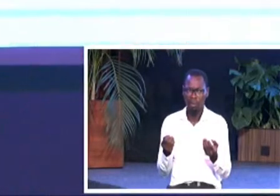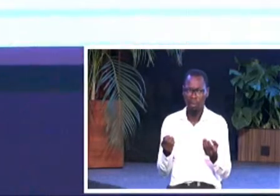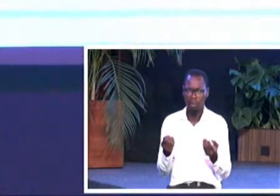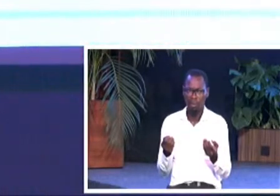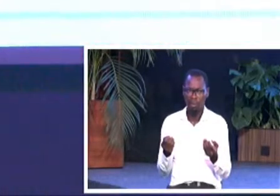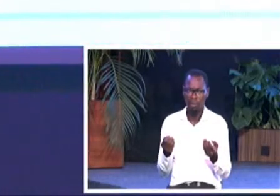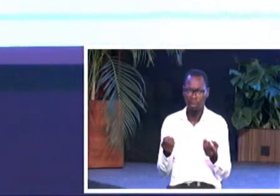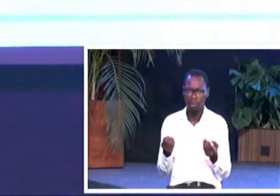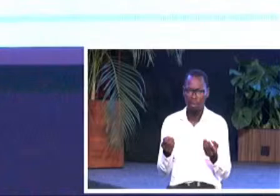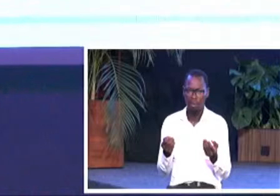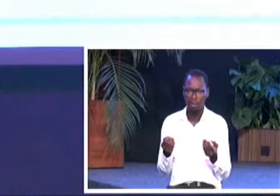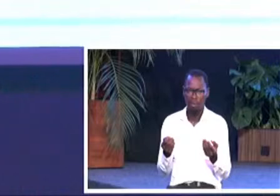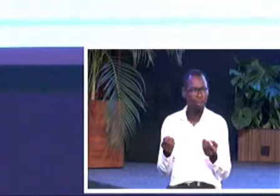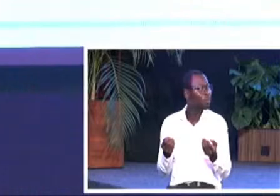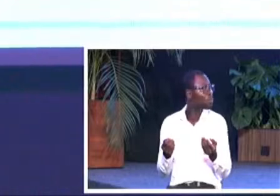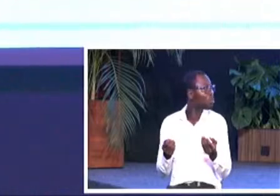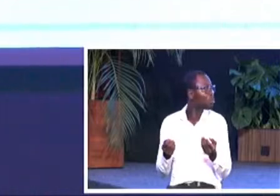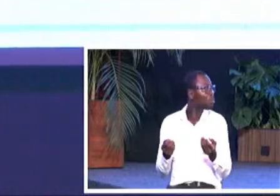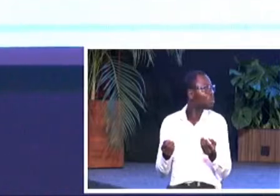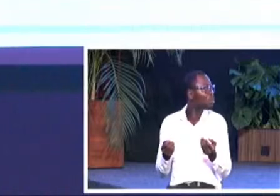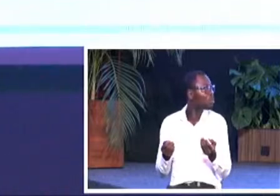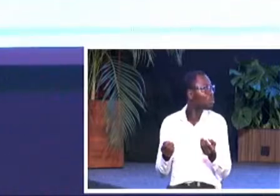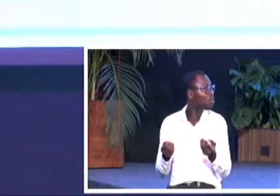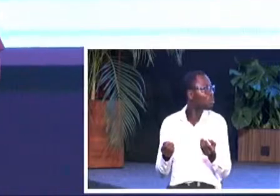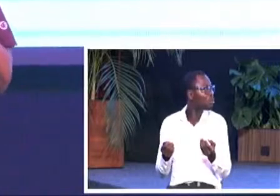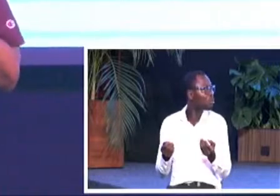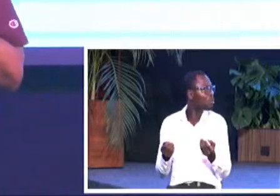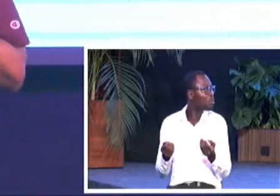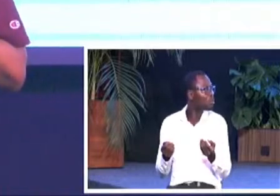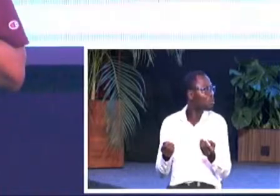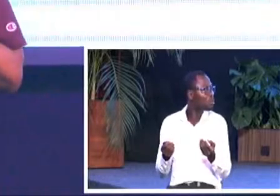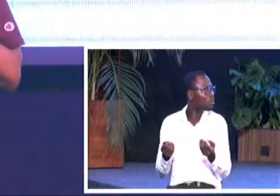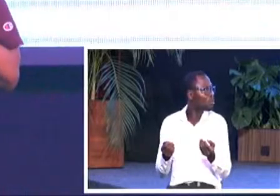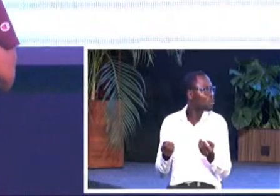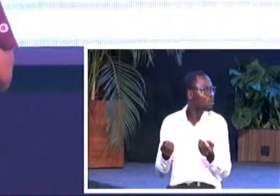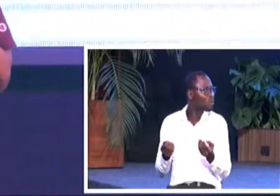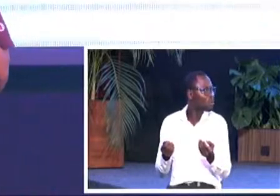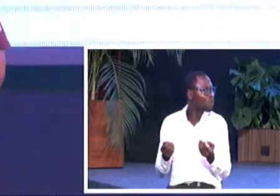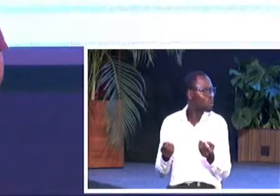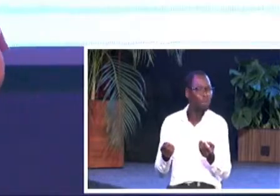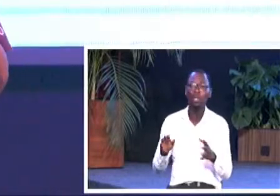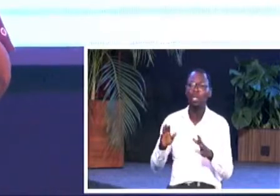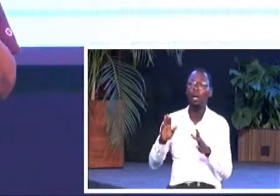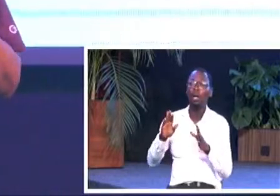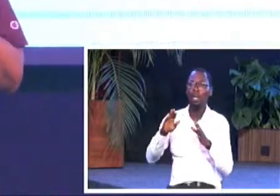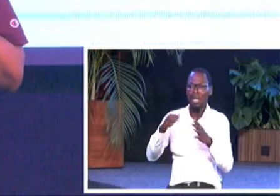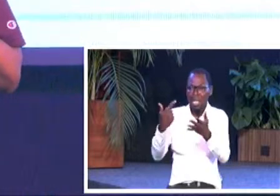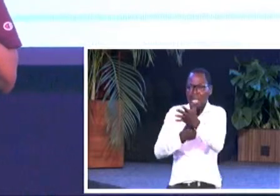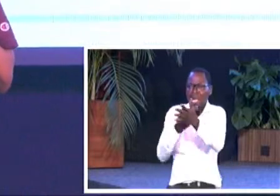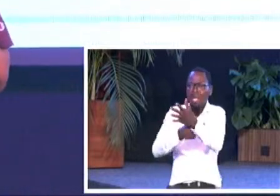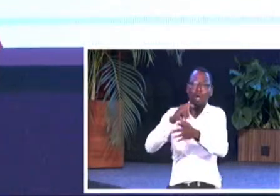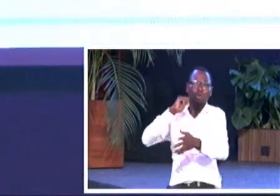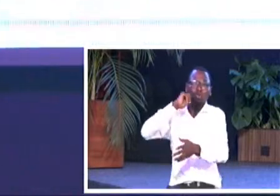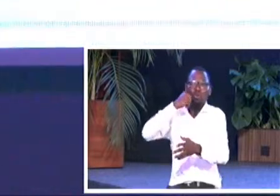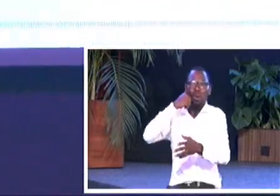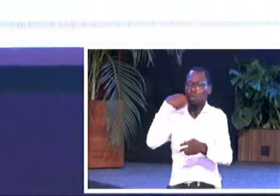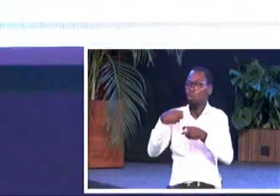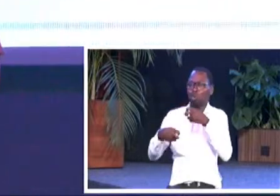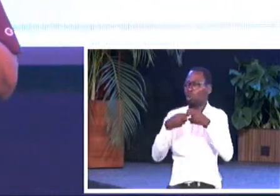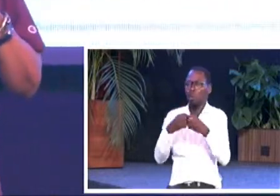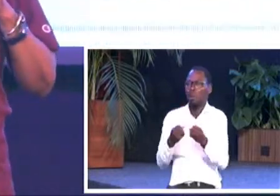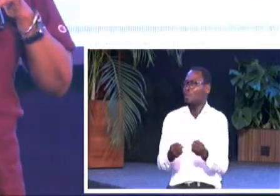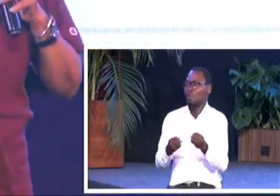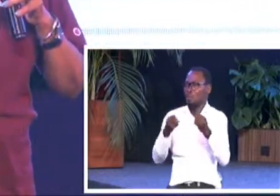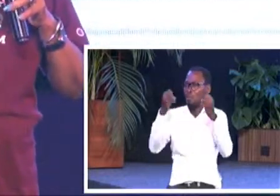Lack of tomatoes in the country due to security threats in Burkina Faso and armed